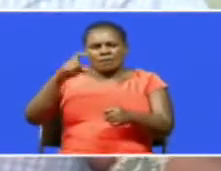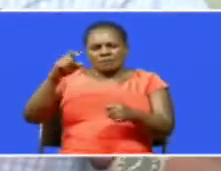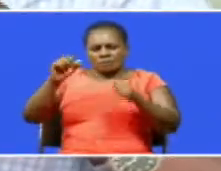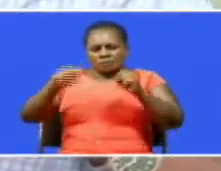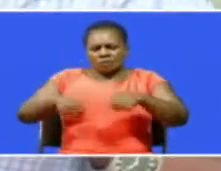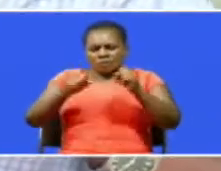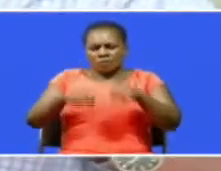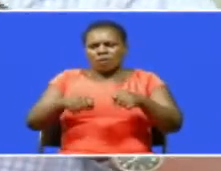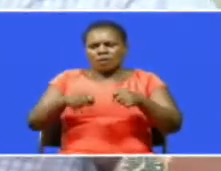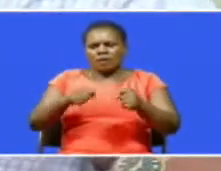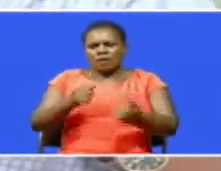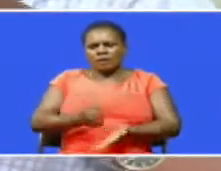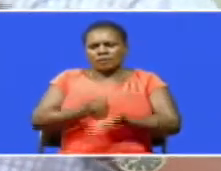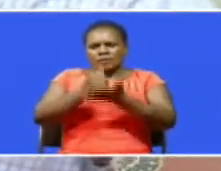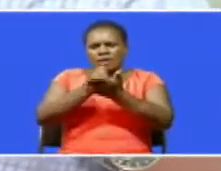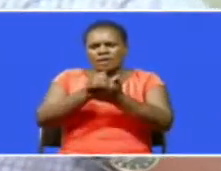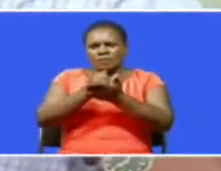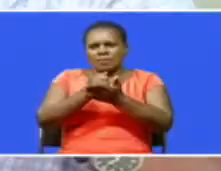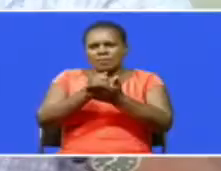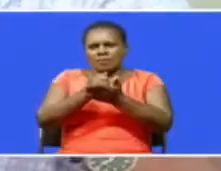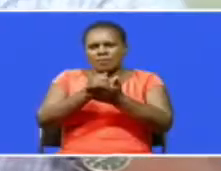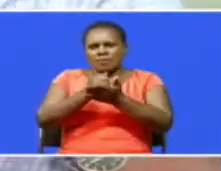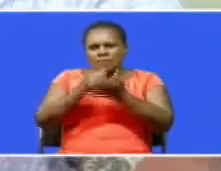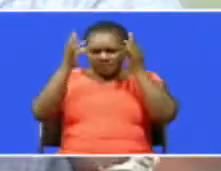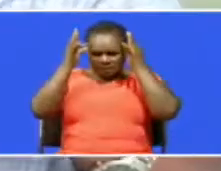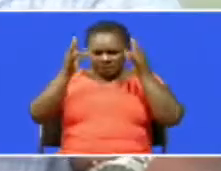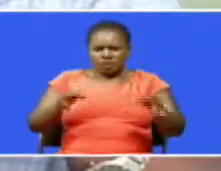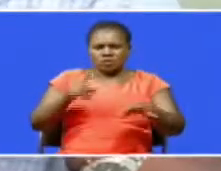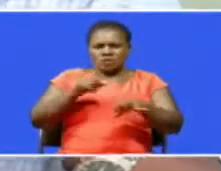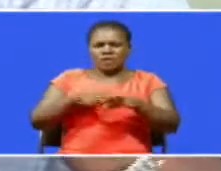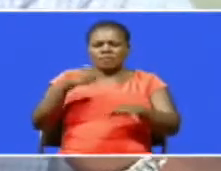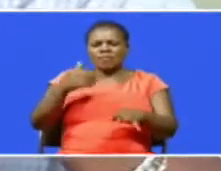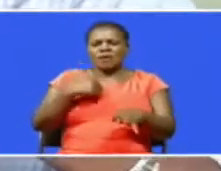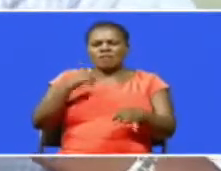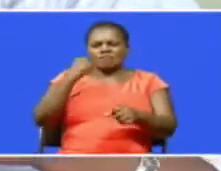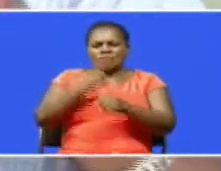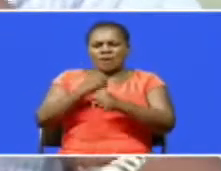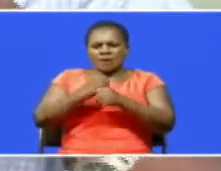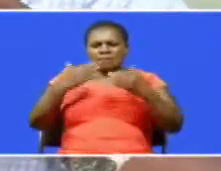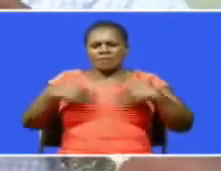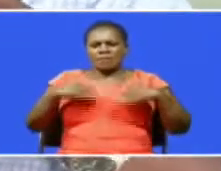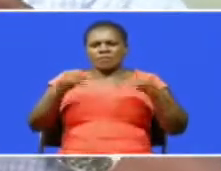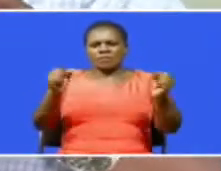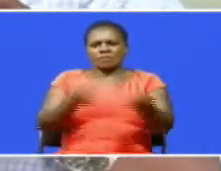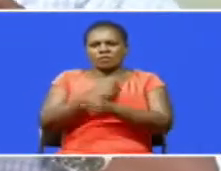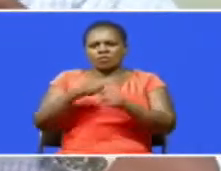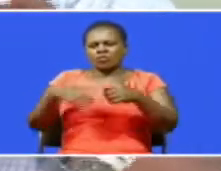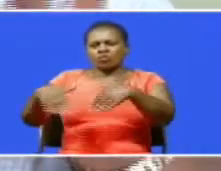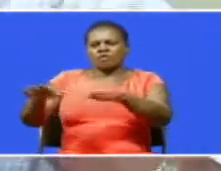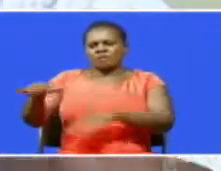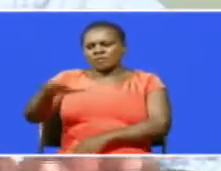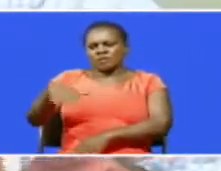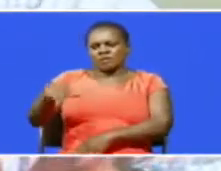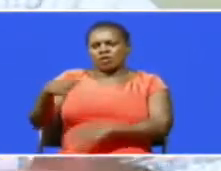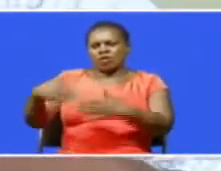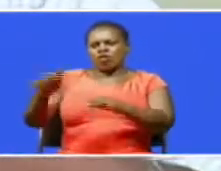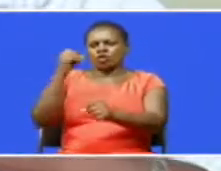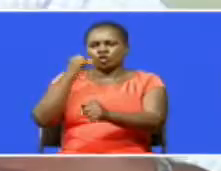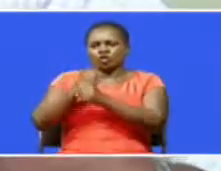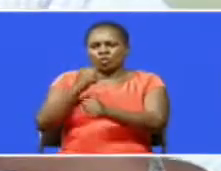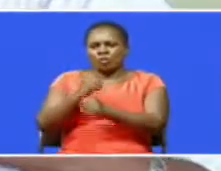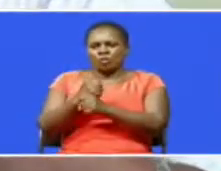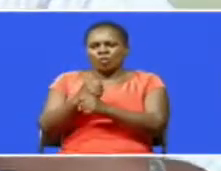nimble and agile in the way we make decisions when we have to meet people who can't get out of their places or they have lost